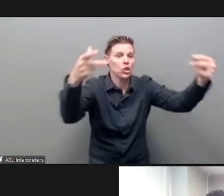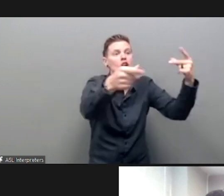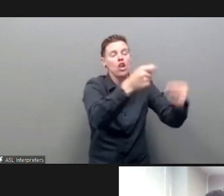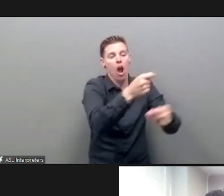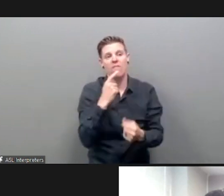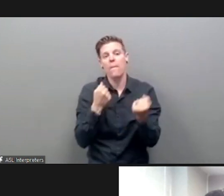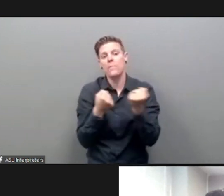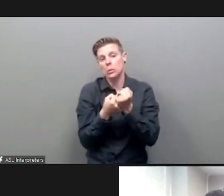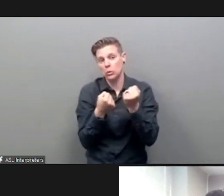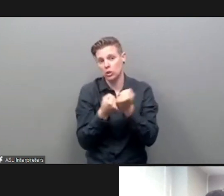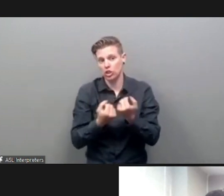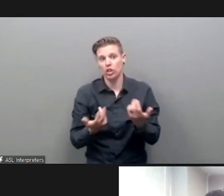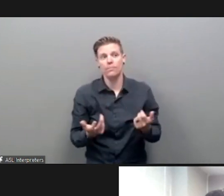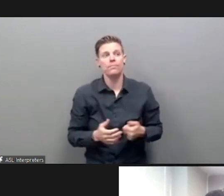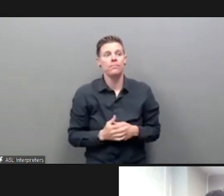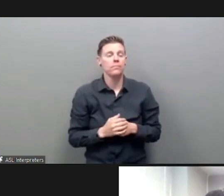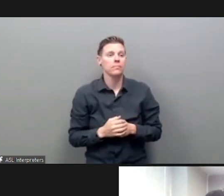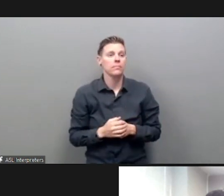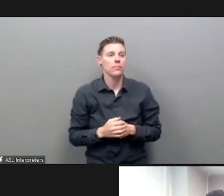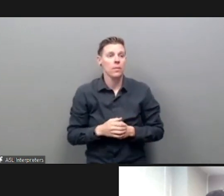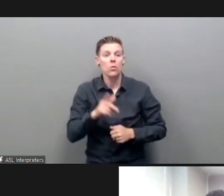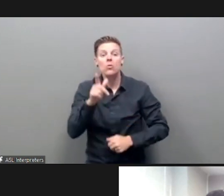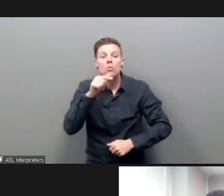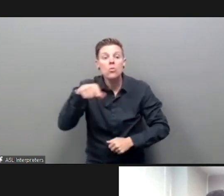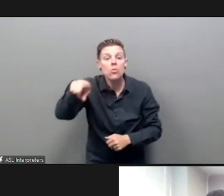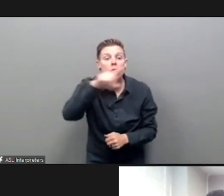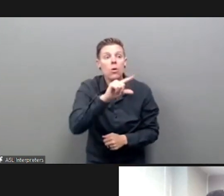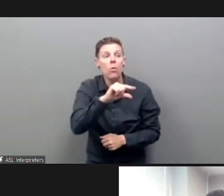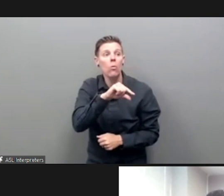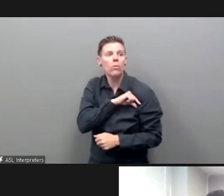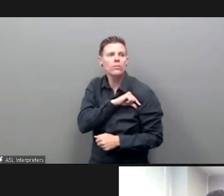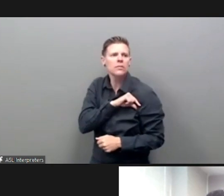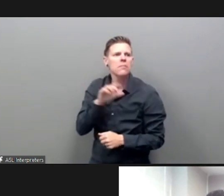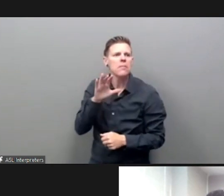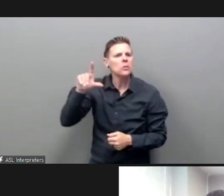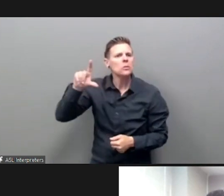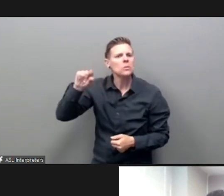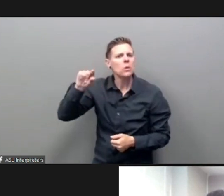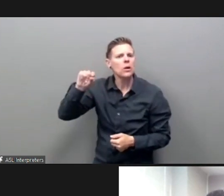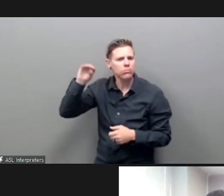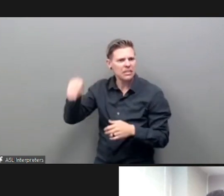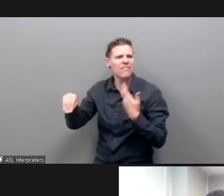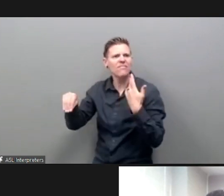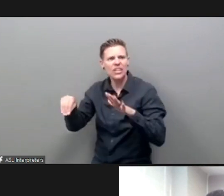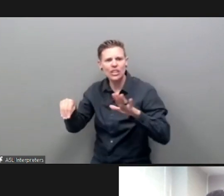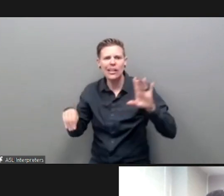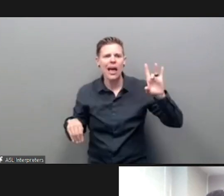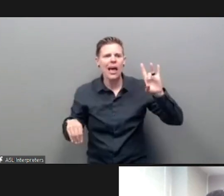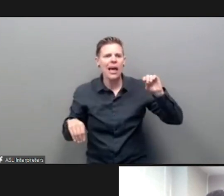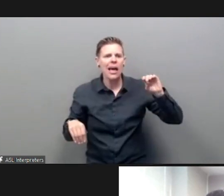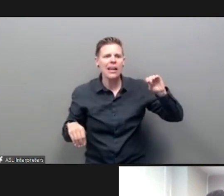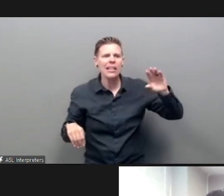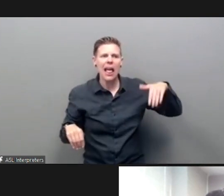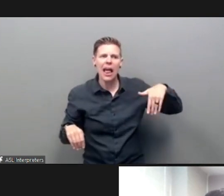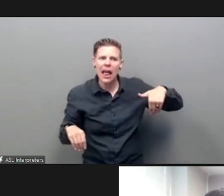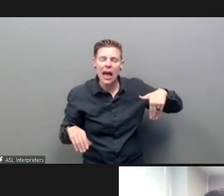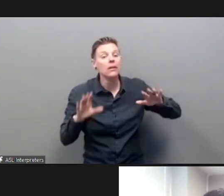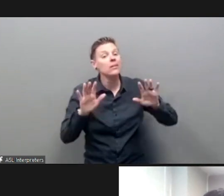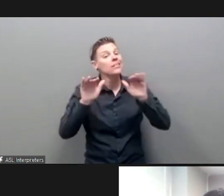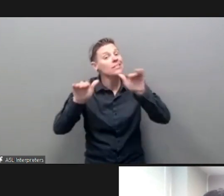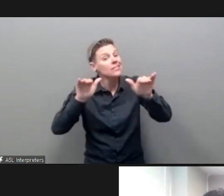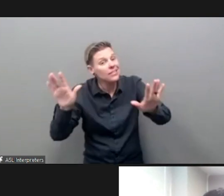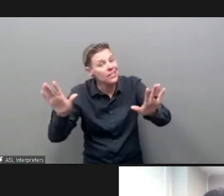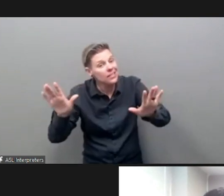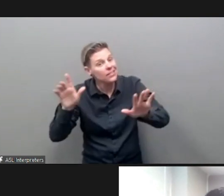But remember also that there's people who should get the vaccine. So that's a smaller group than people who are